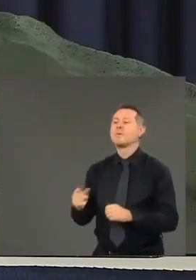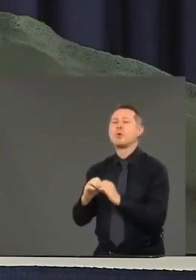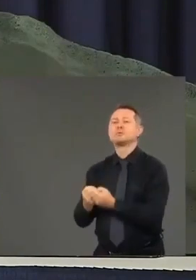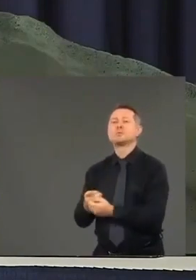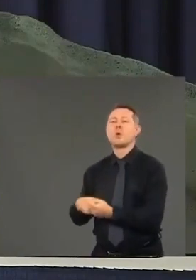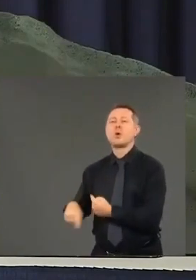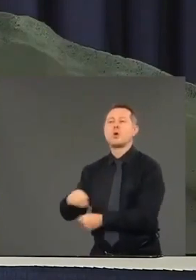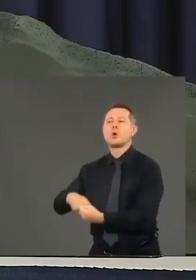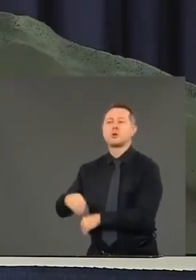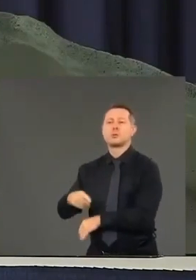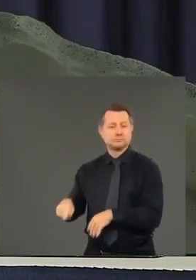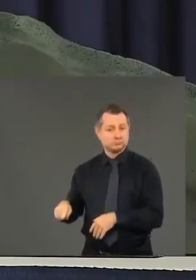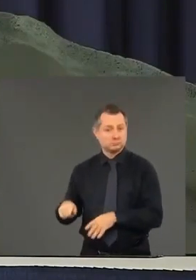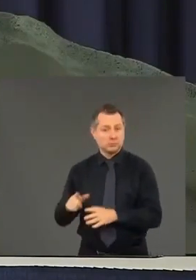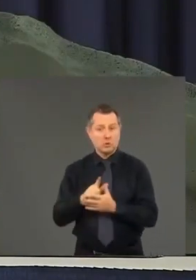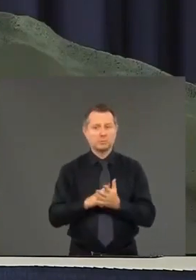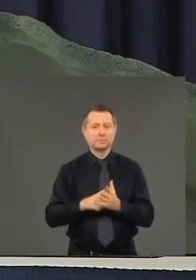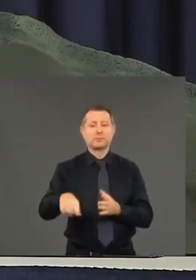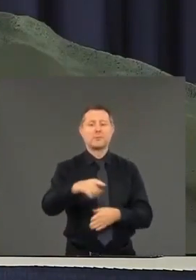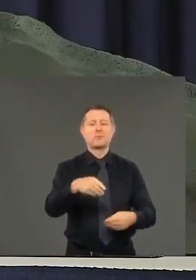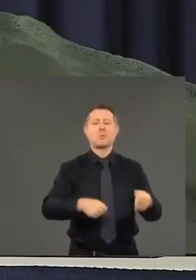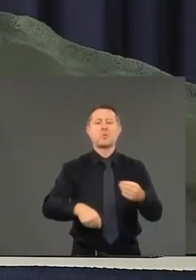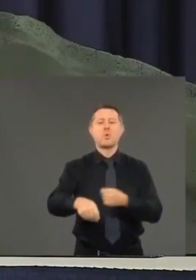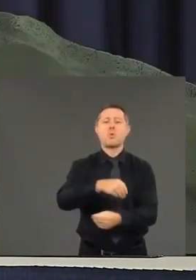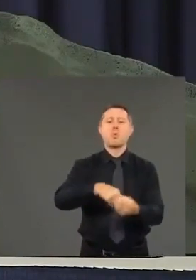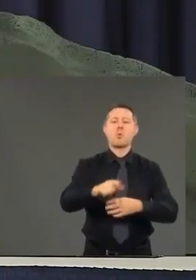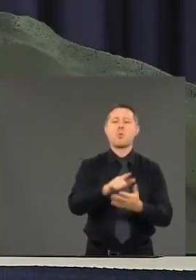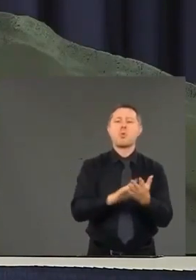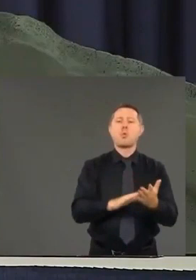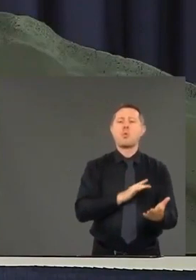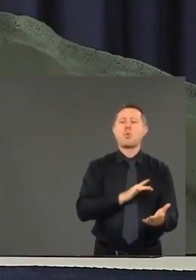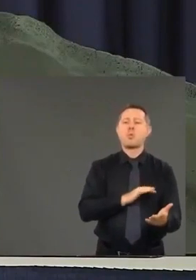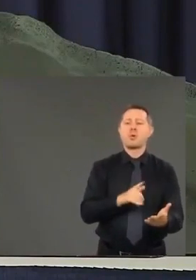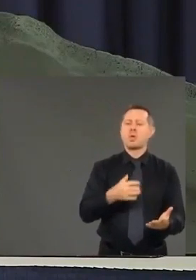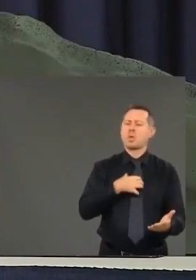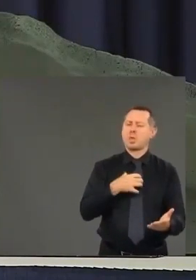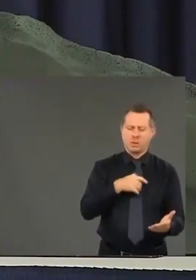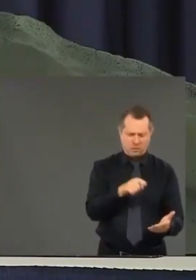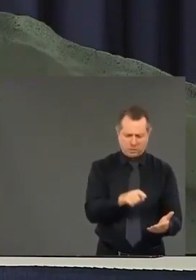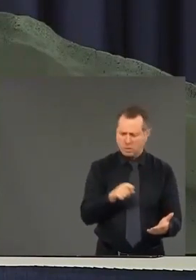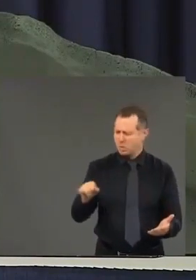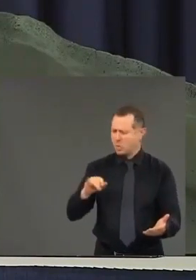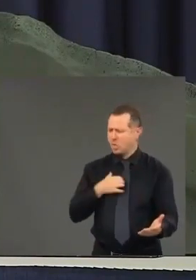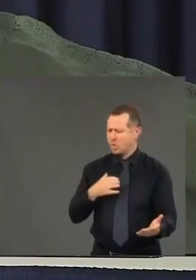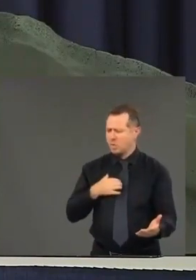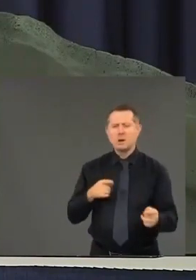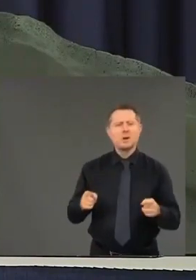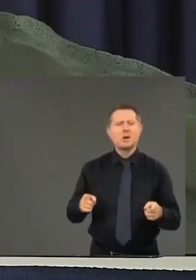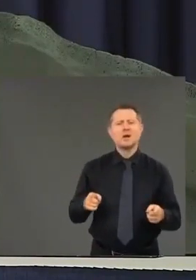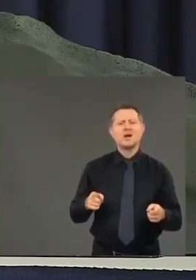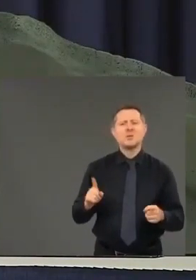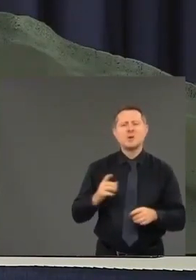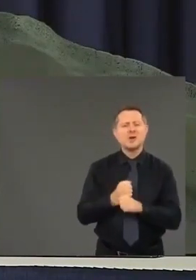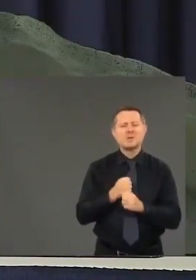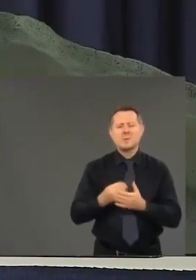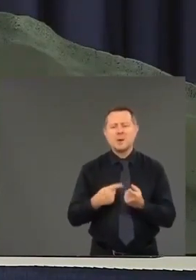trial lawyers who want to be able to sue people? I'm just wondering, who pays your salary, right?